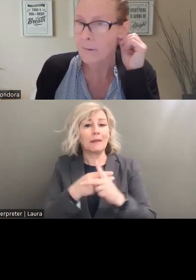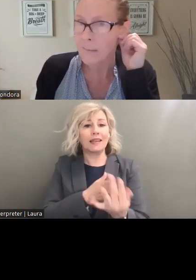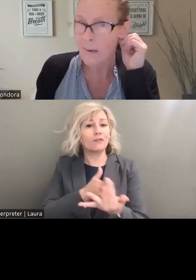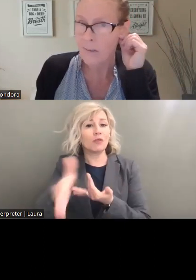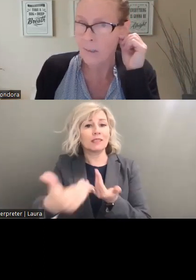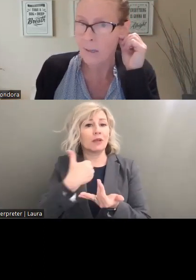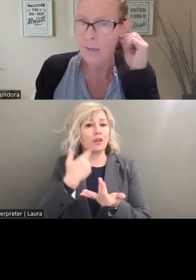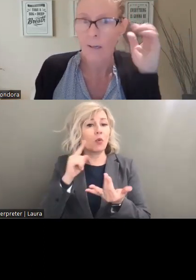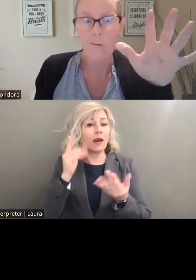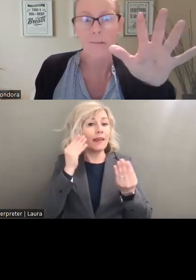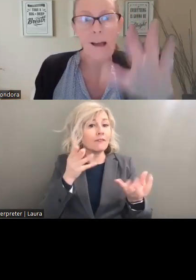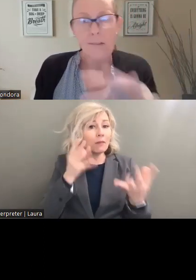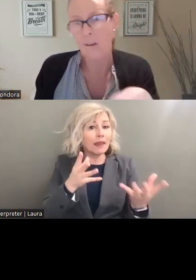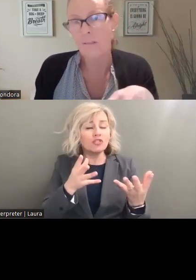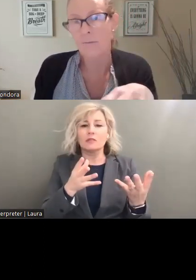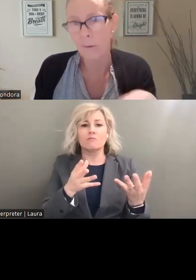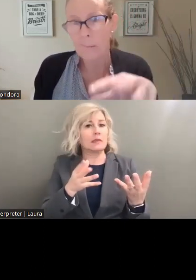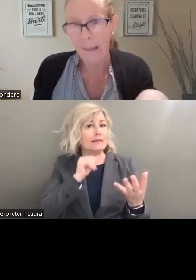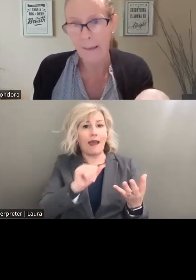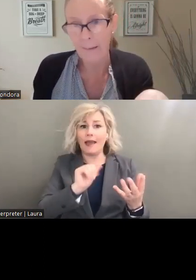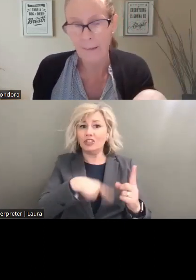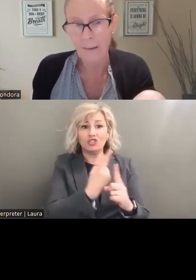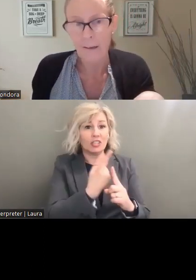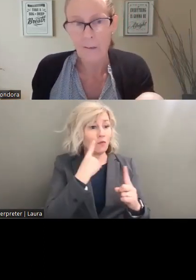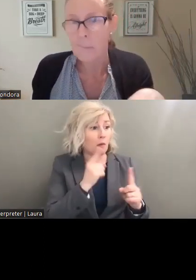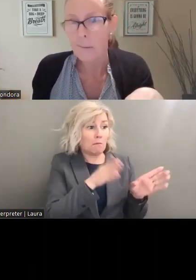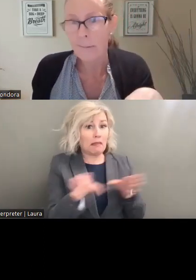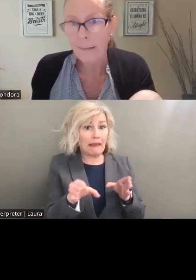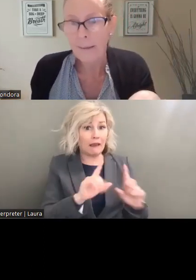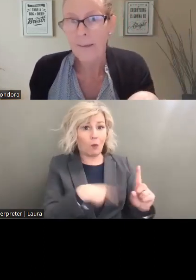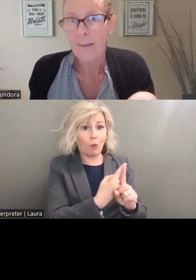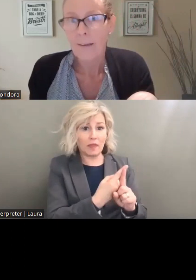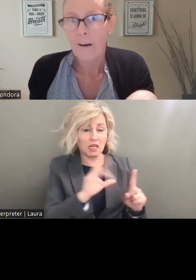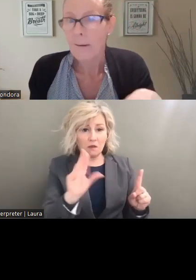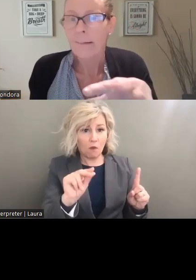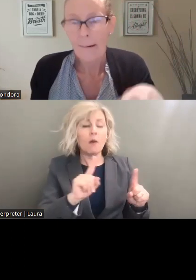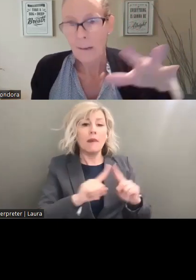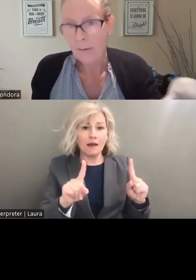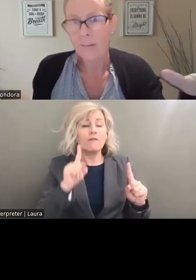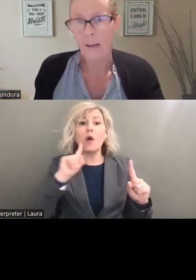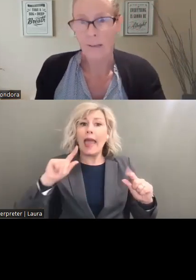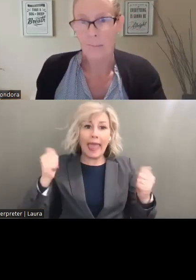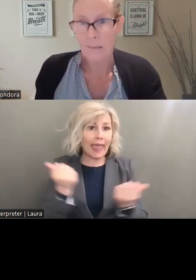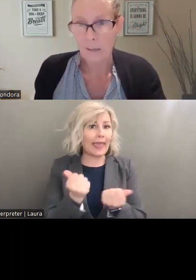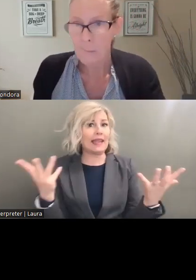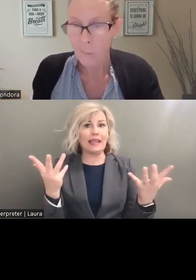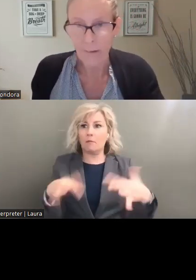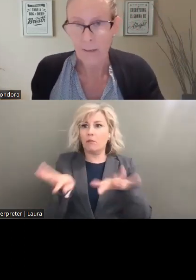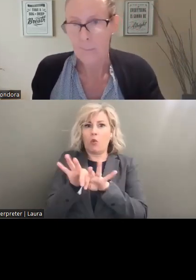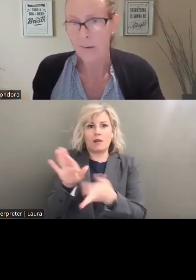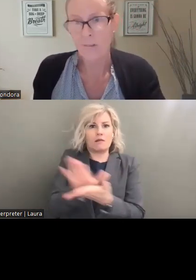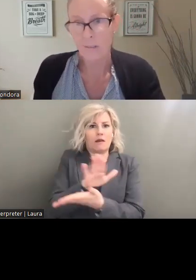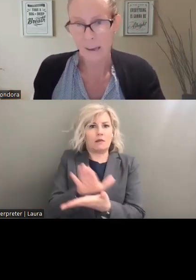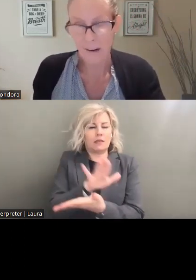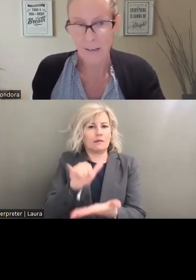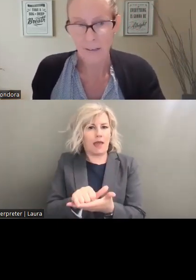around information goes not just for the plan, but really around any critical documents that are important